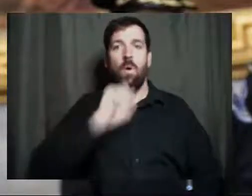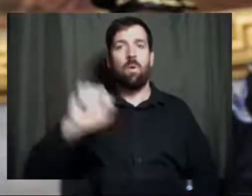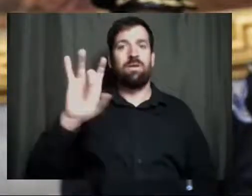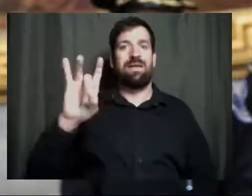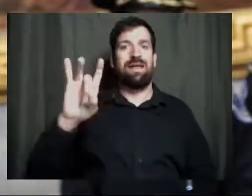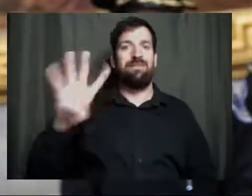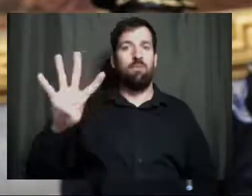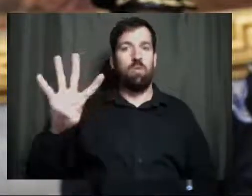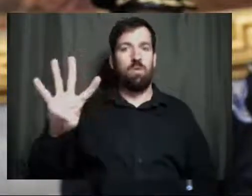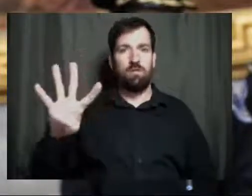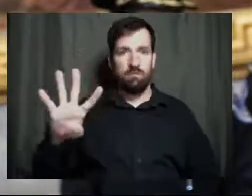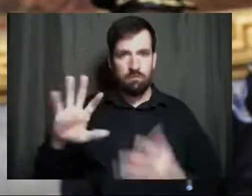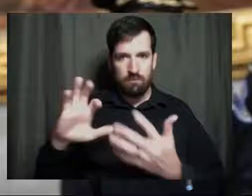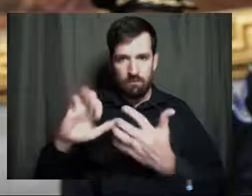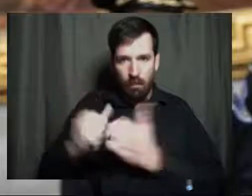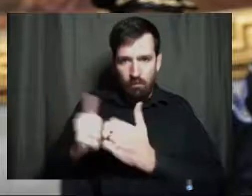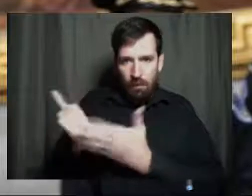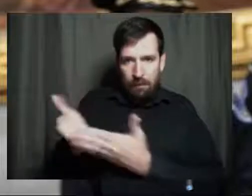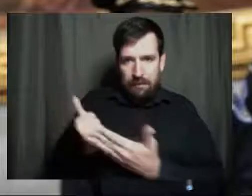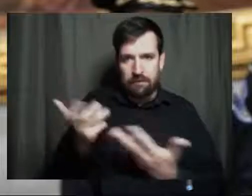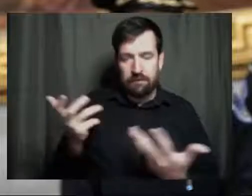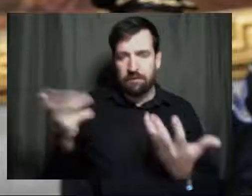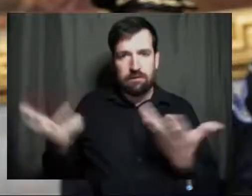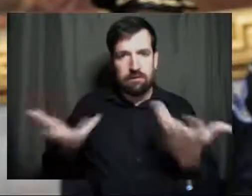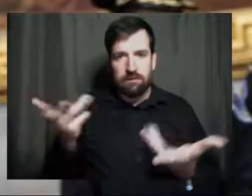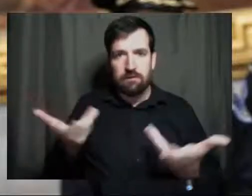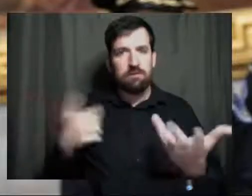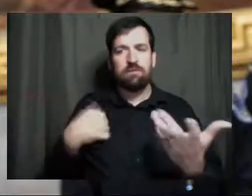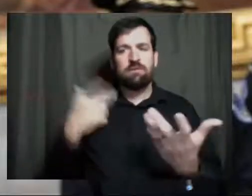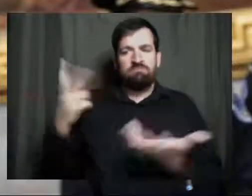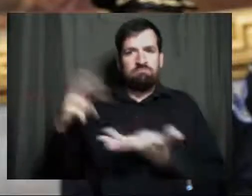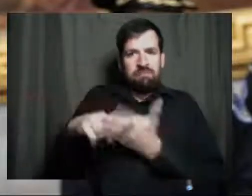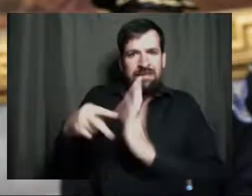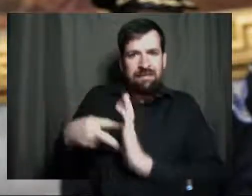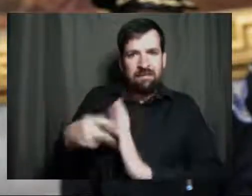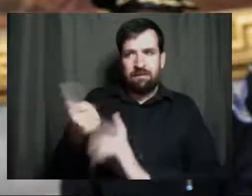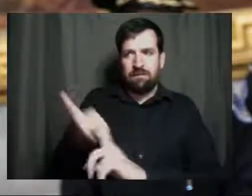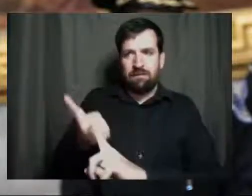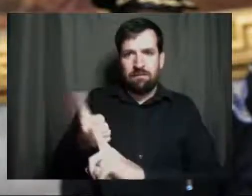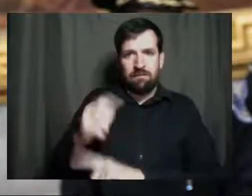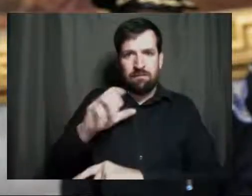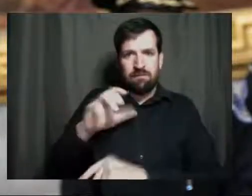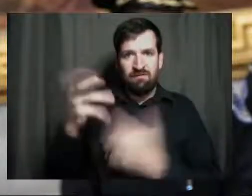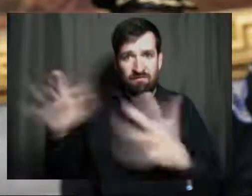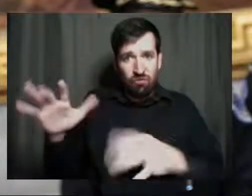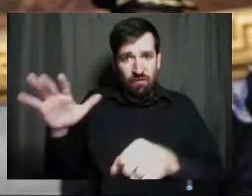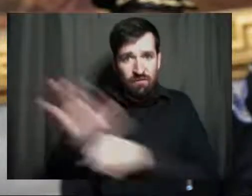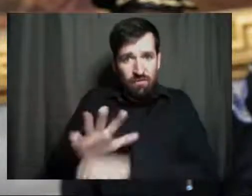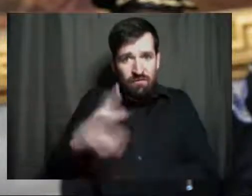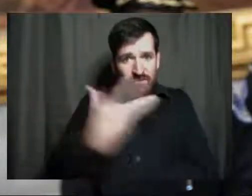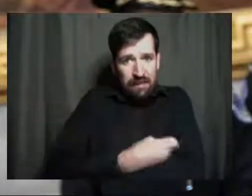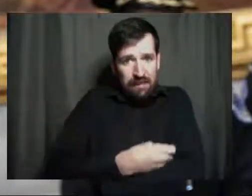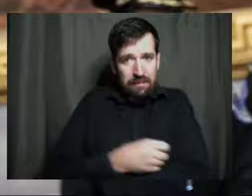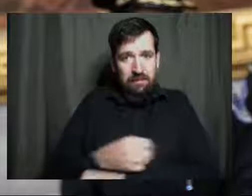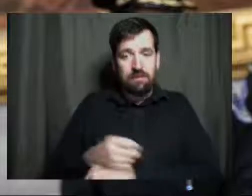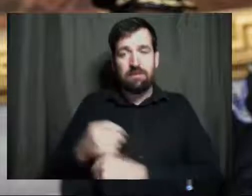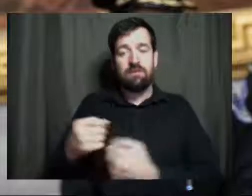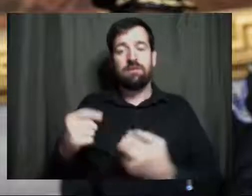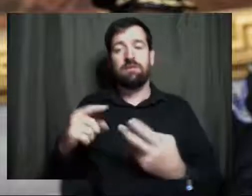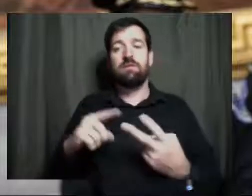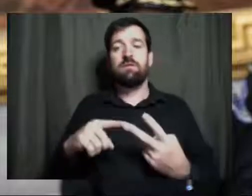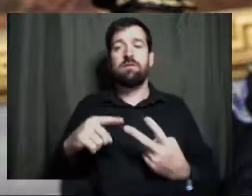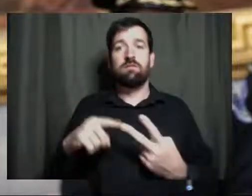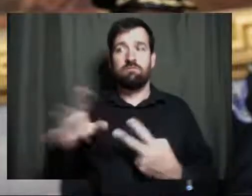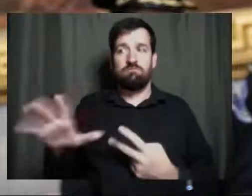kind of help us understand kind of what that means when you take into account he was fully vaccinated, according to the family. We take his age and